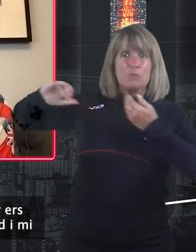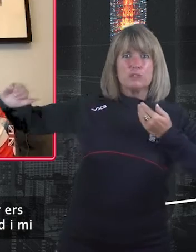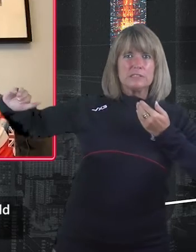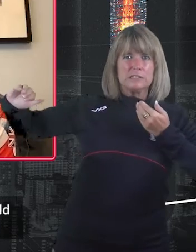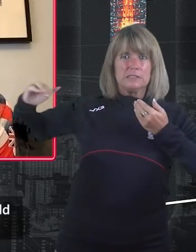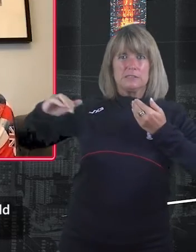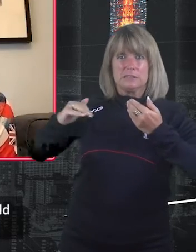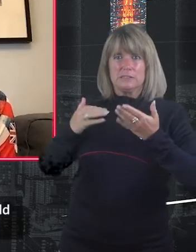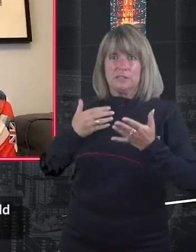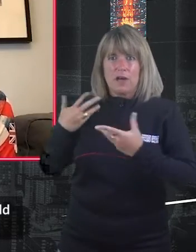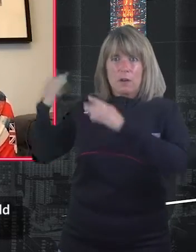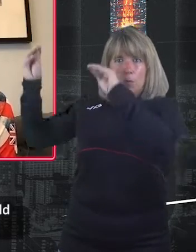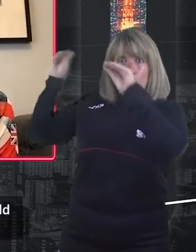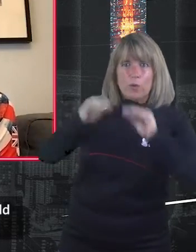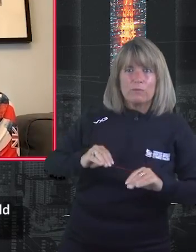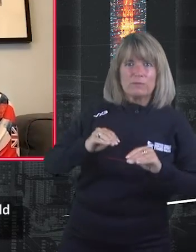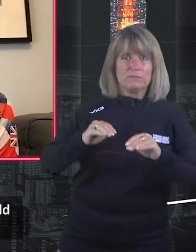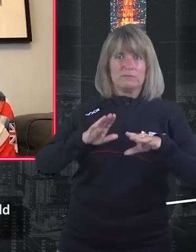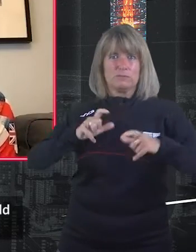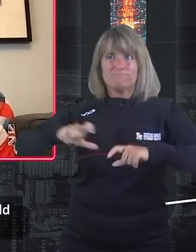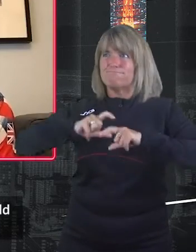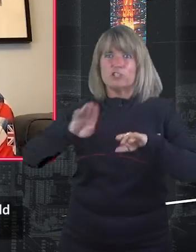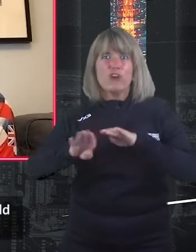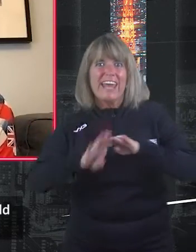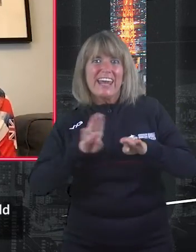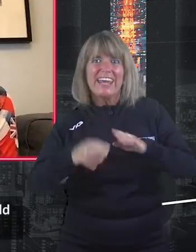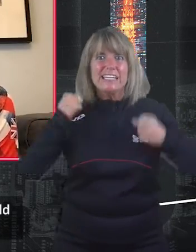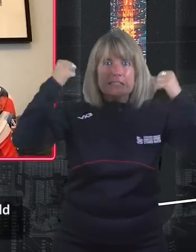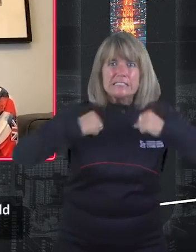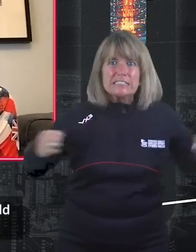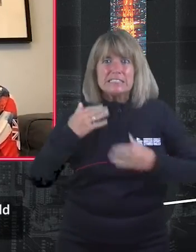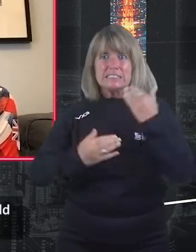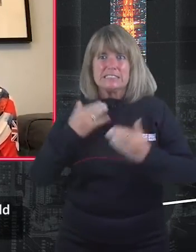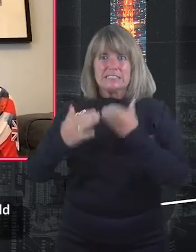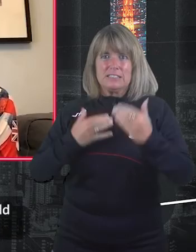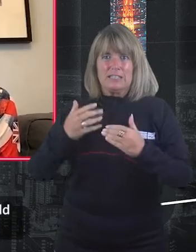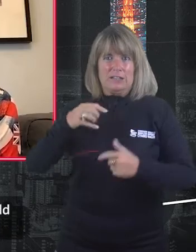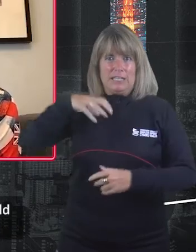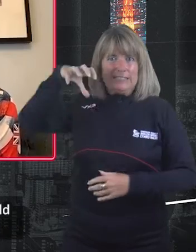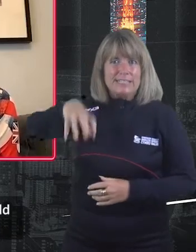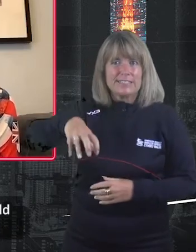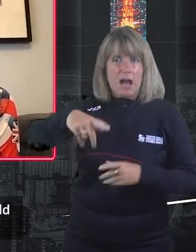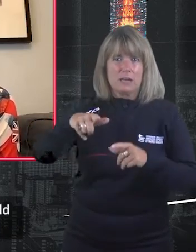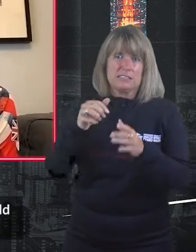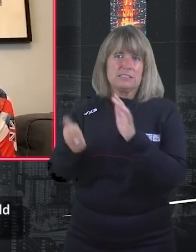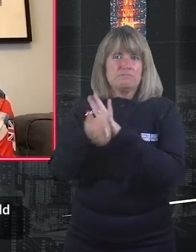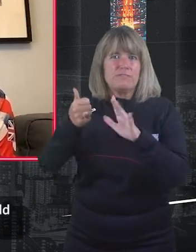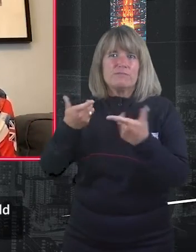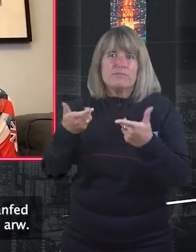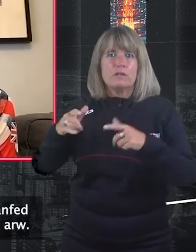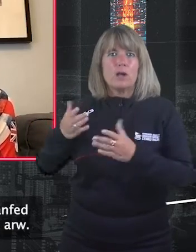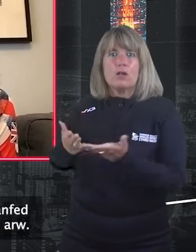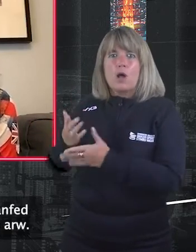because I had to move down here to continue my training at the only designated centre that was kind of within the lockdowns and things like that.